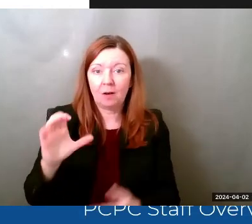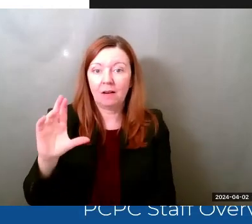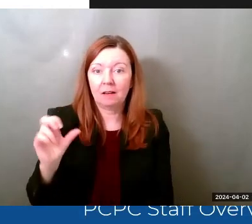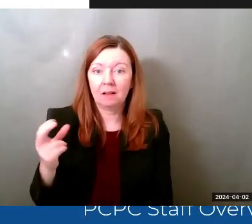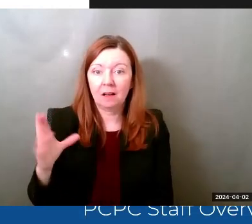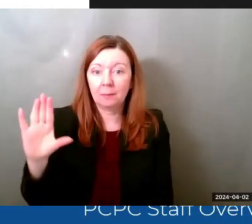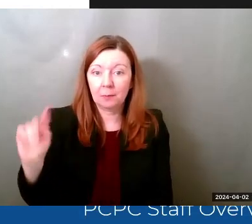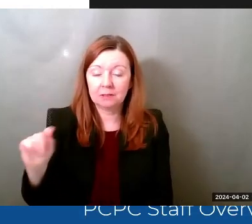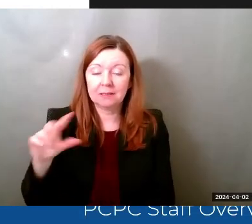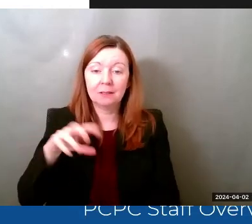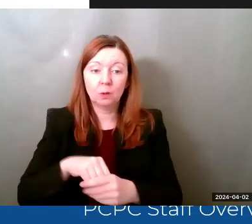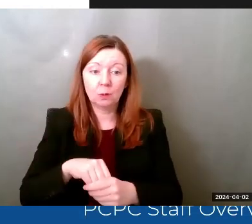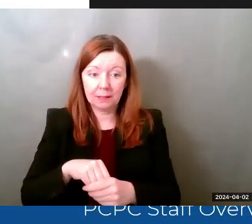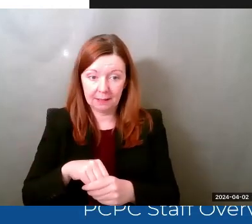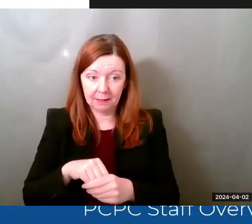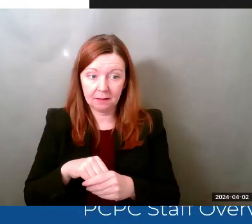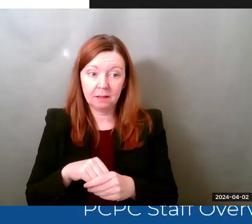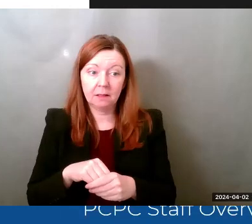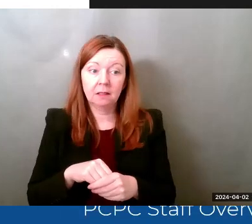including